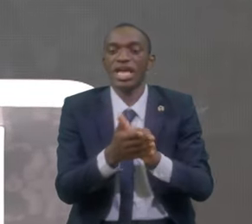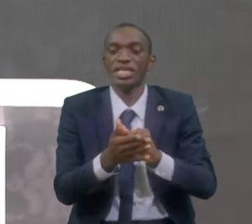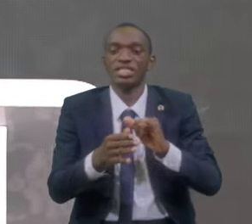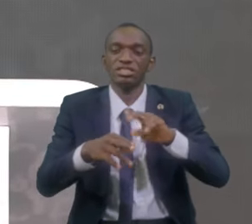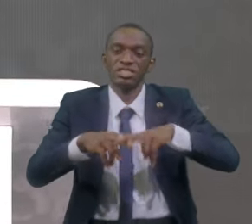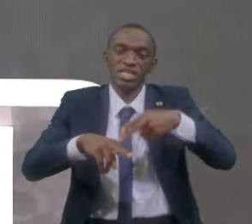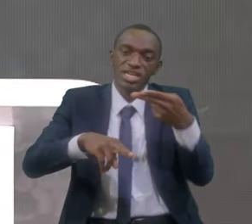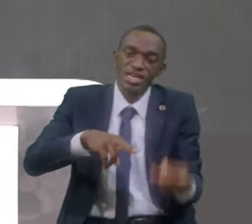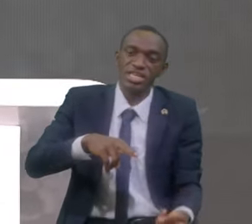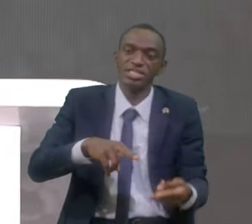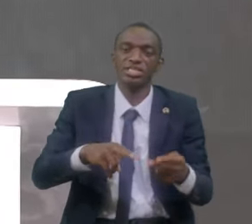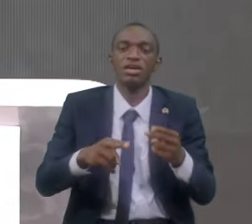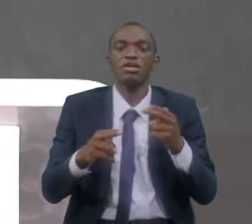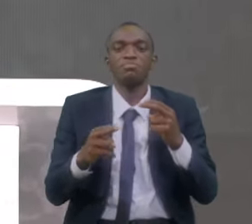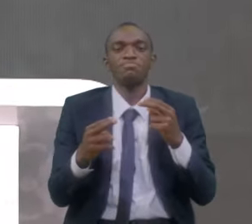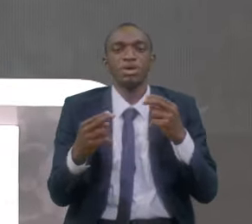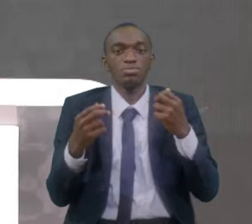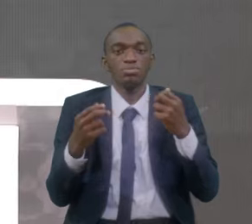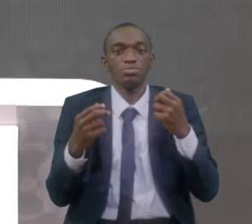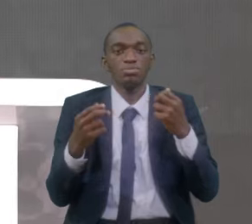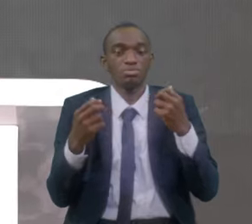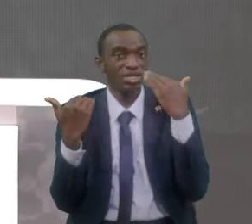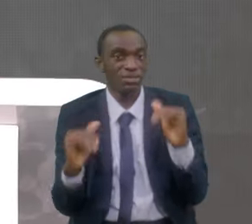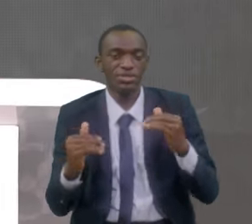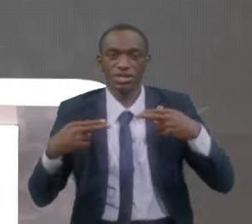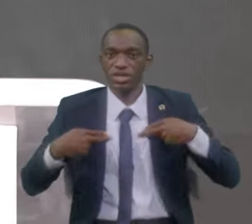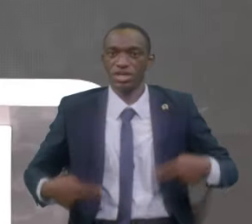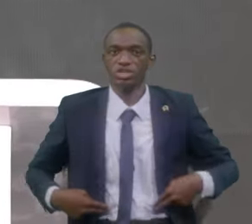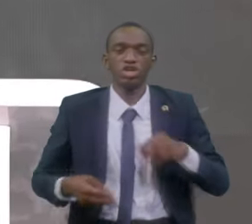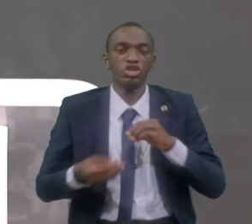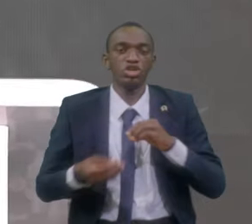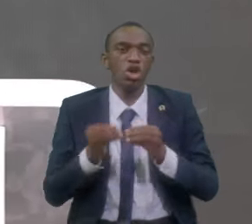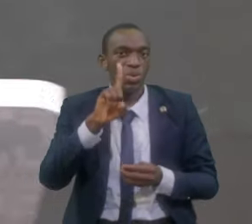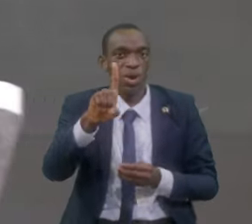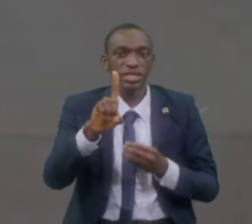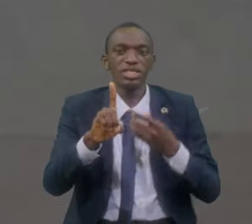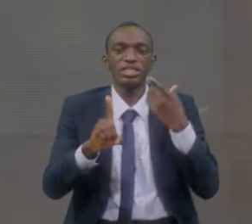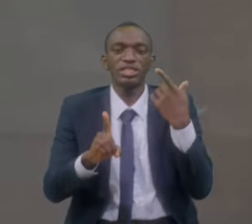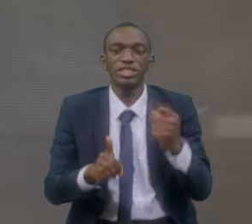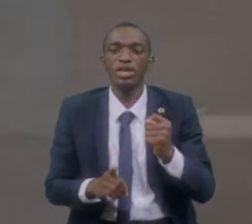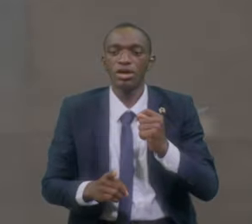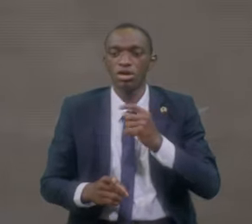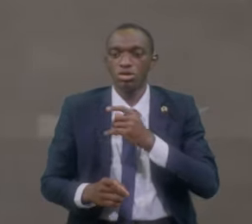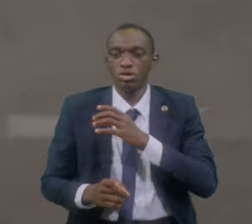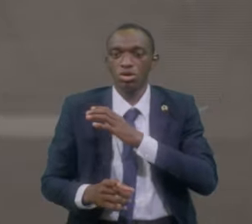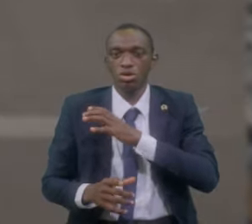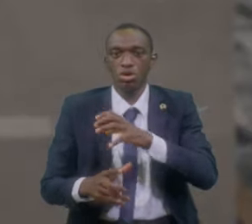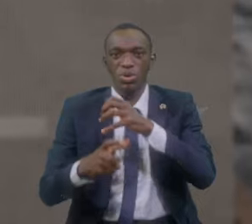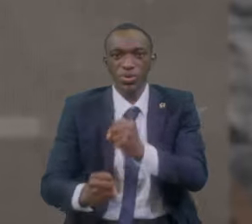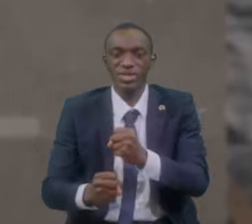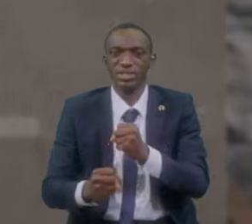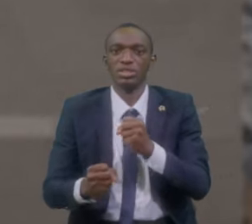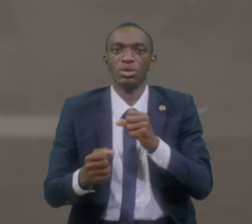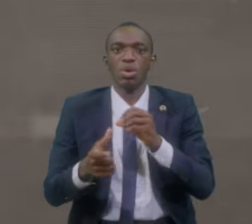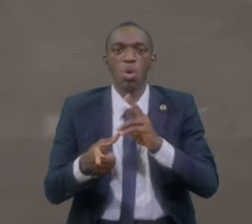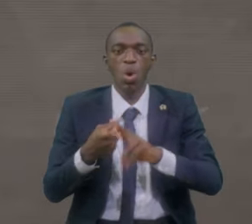here. Number one, we're looking at the fortitude that destroys the brazen